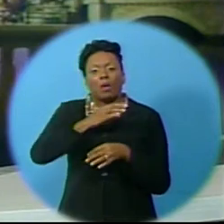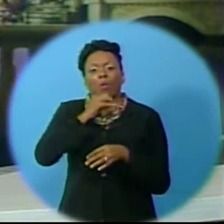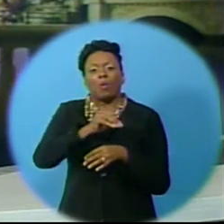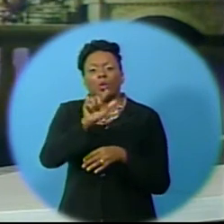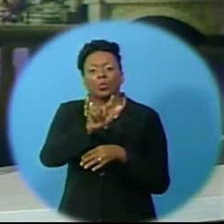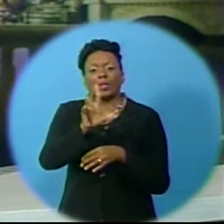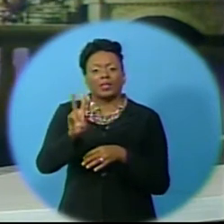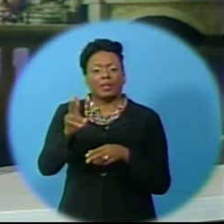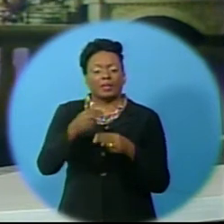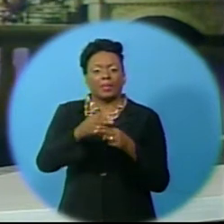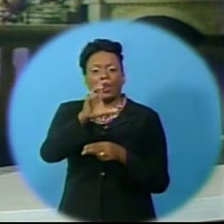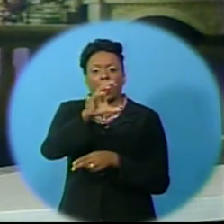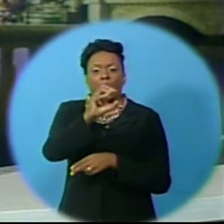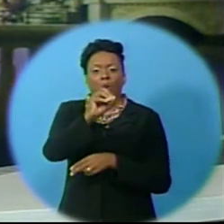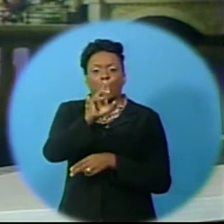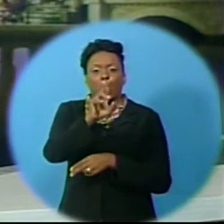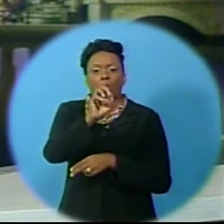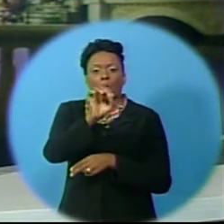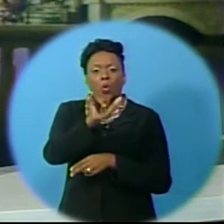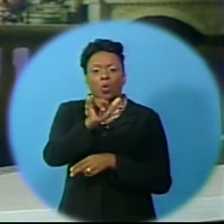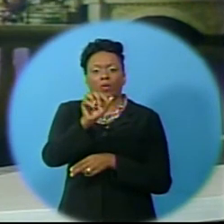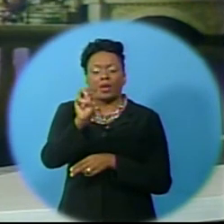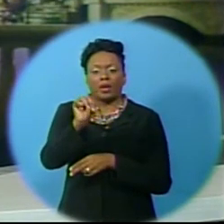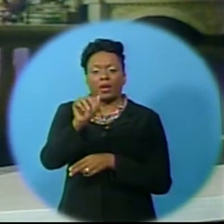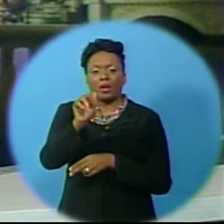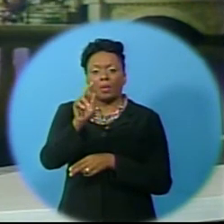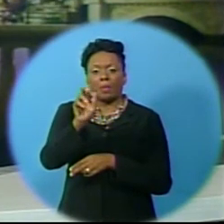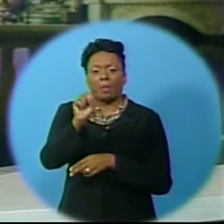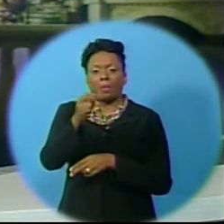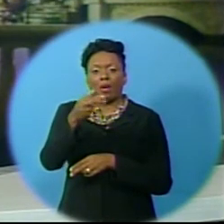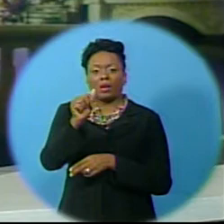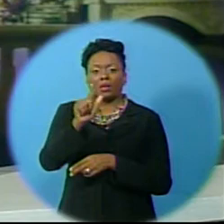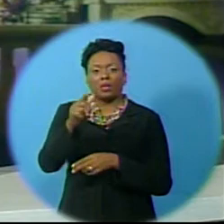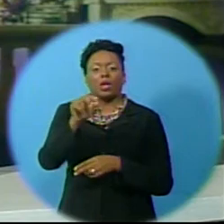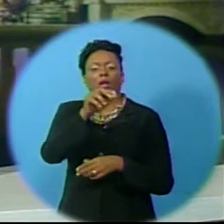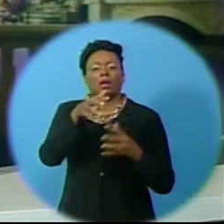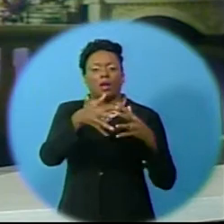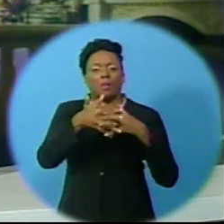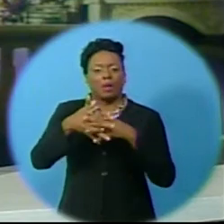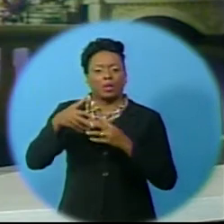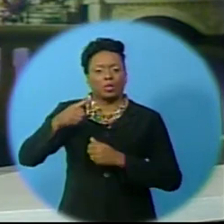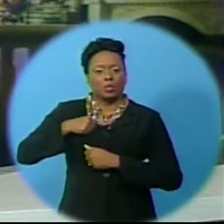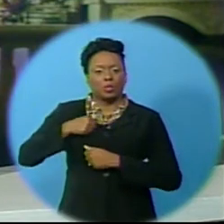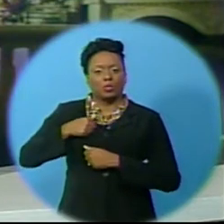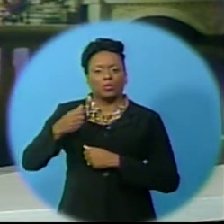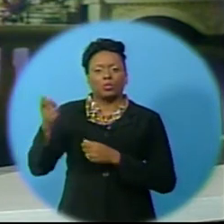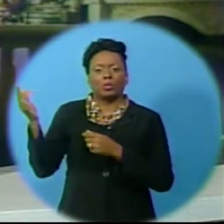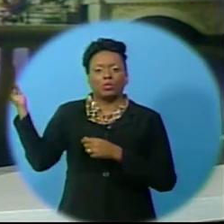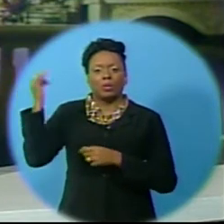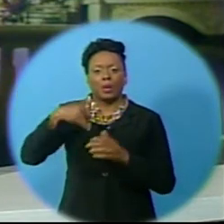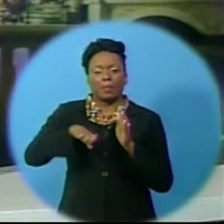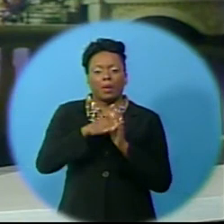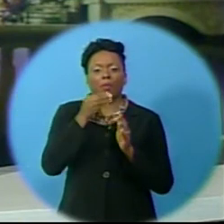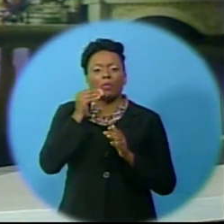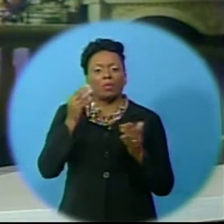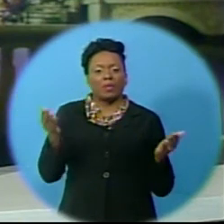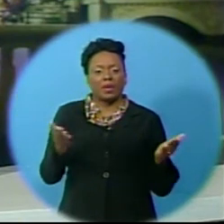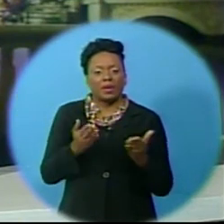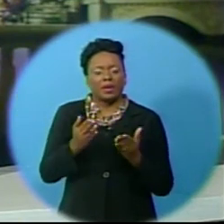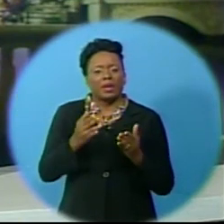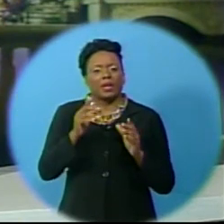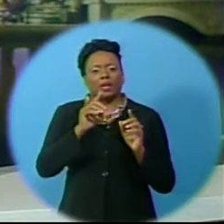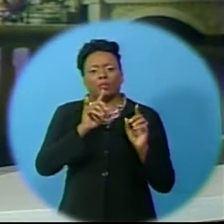Corey Marshall, a retired Barbadian U.S. soldier who's back home after spending 7.5 years in trouble spots like Iraq